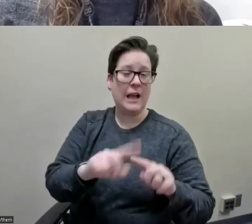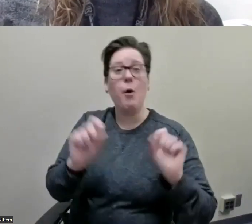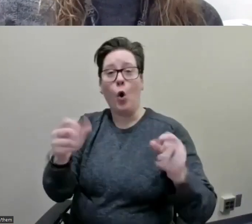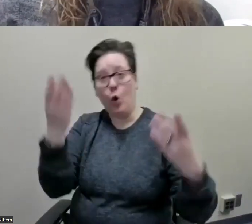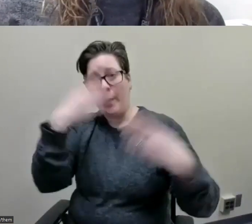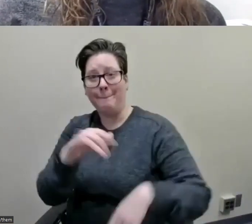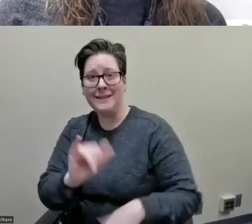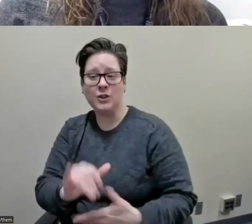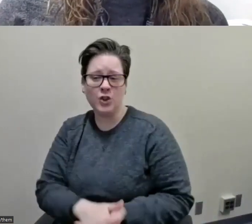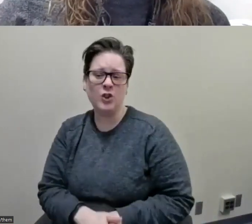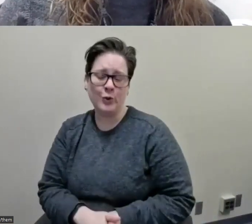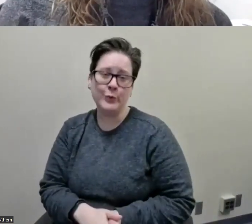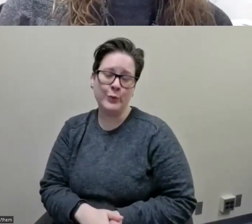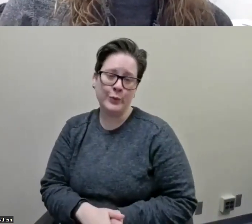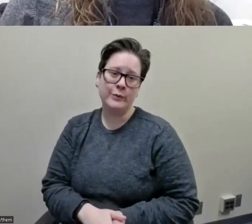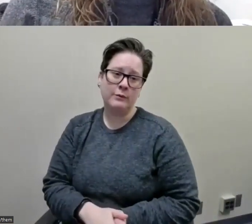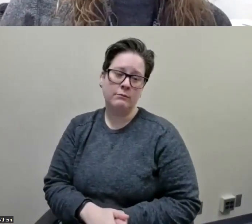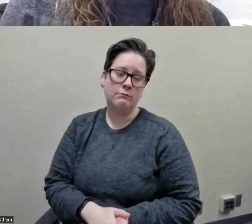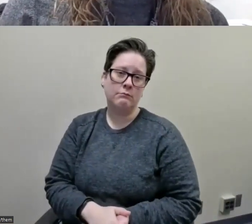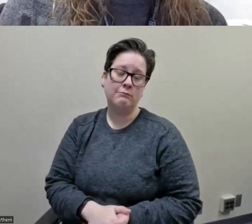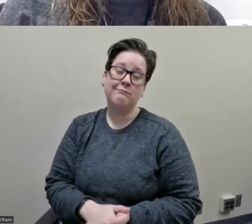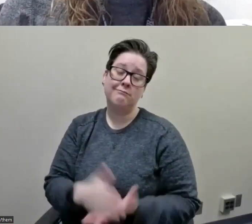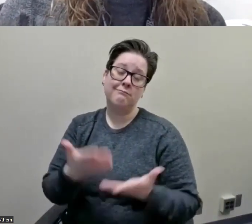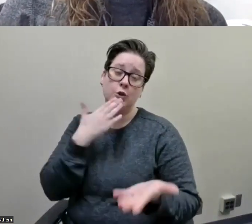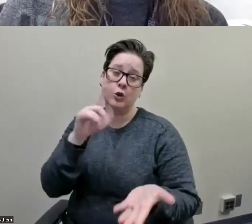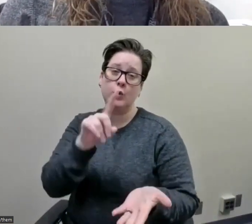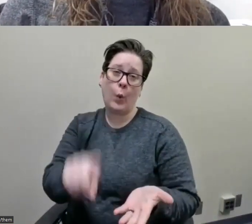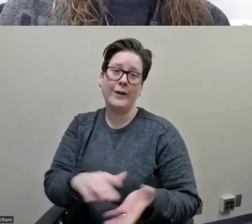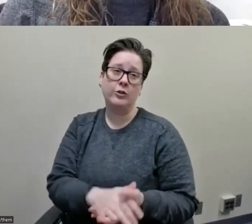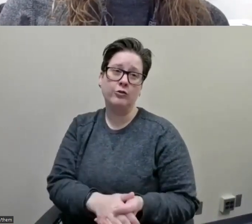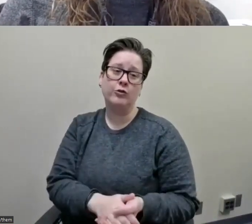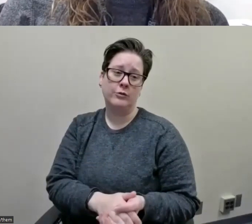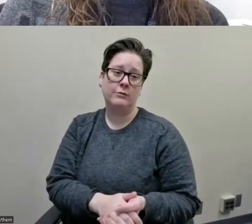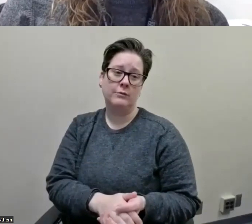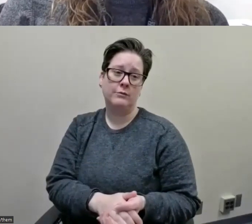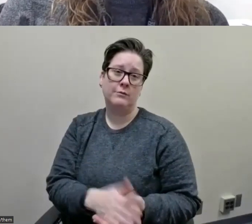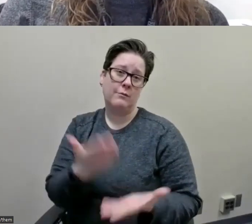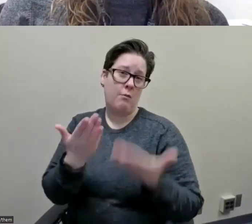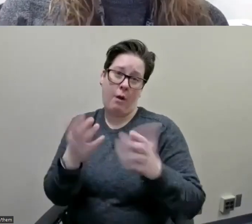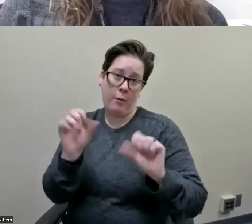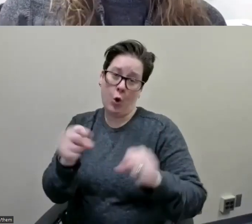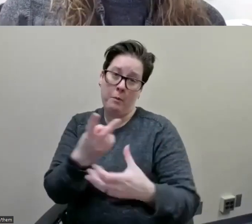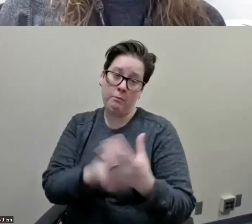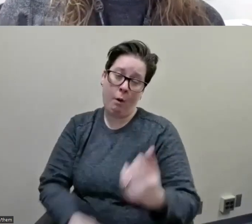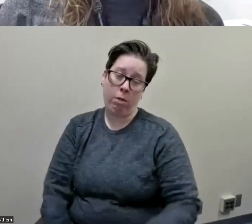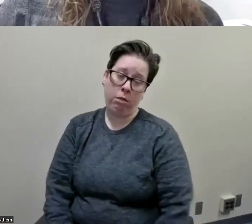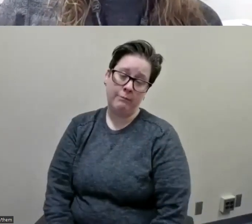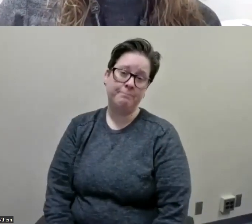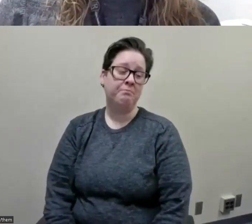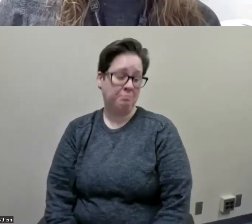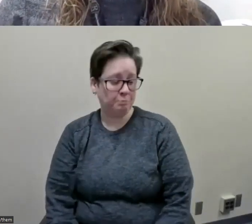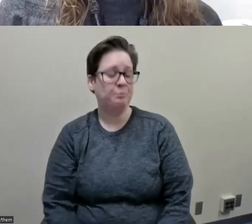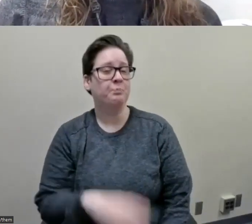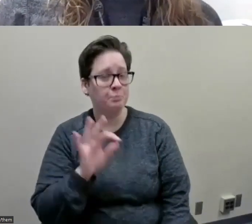something. So that's a great question. We can probably attribute it to both. Okay.